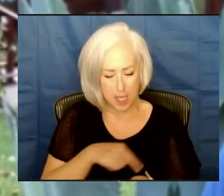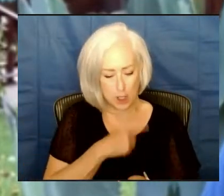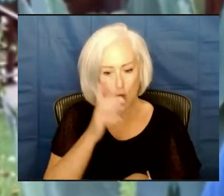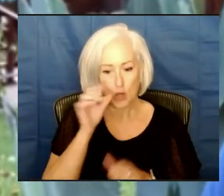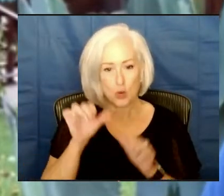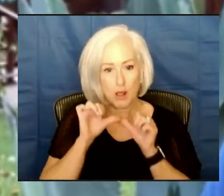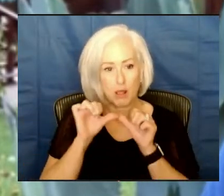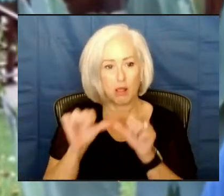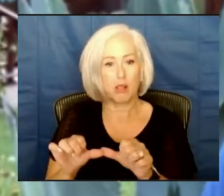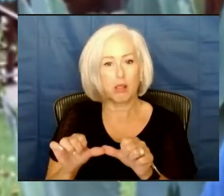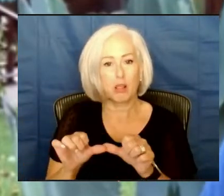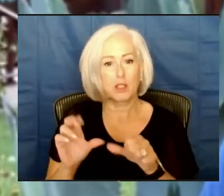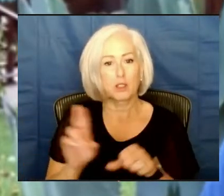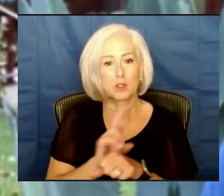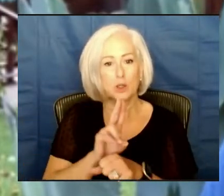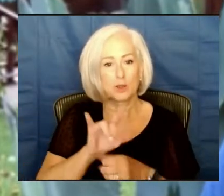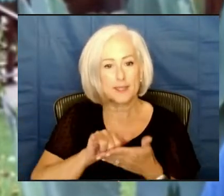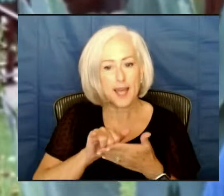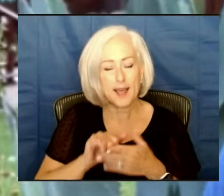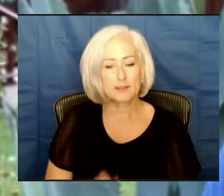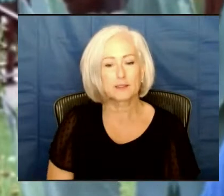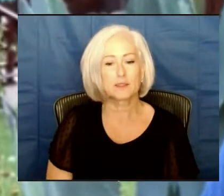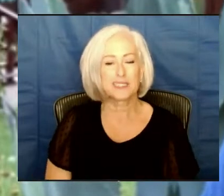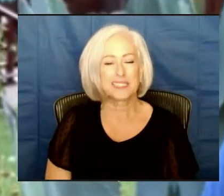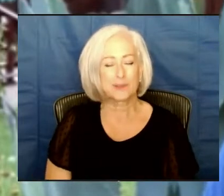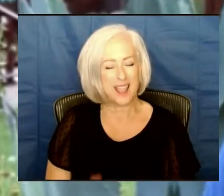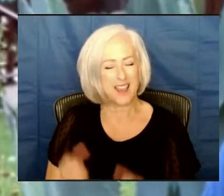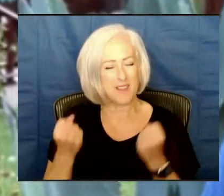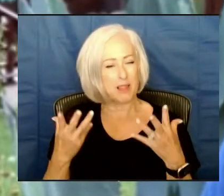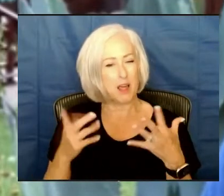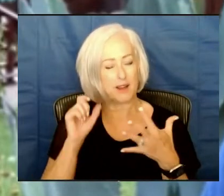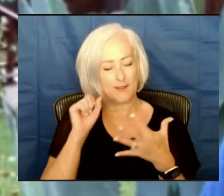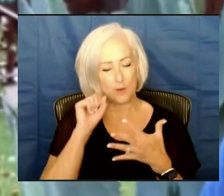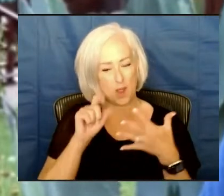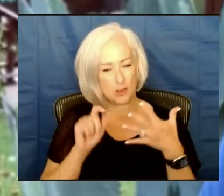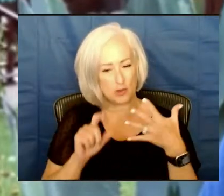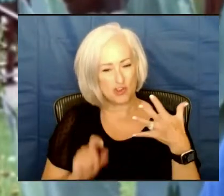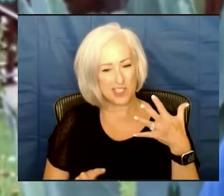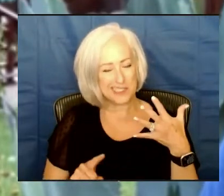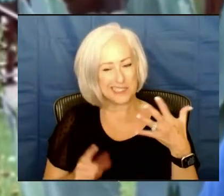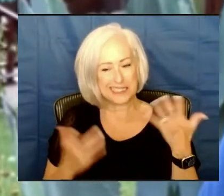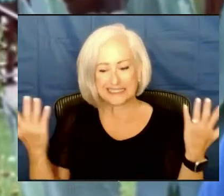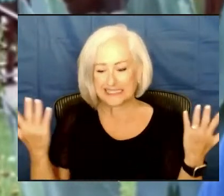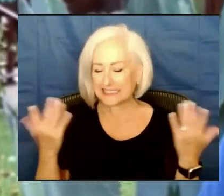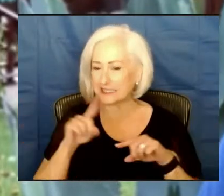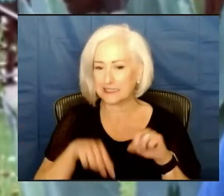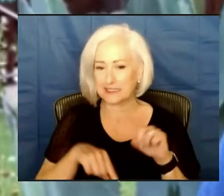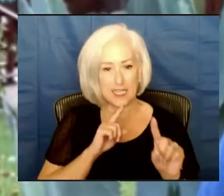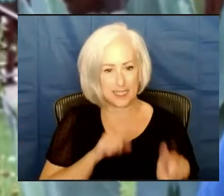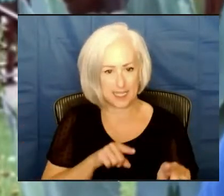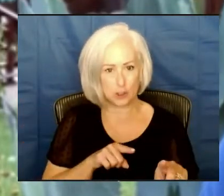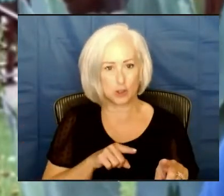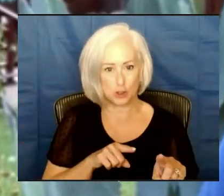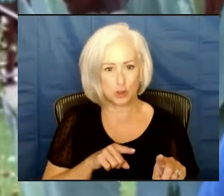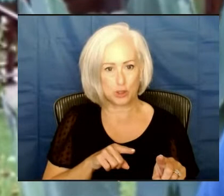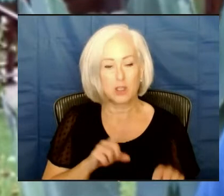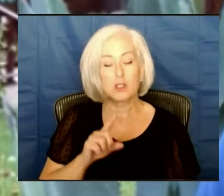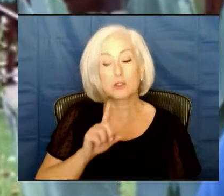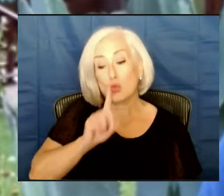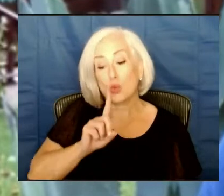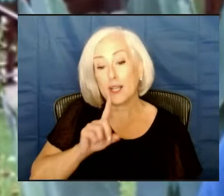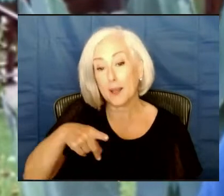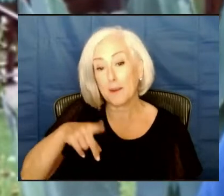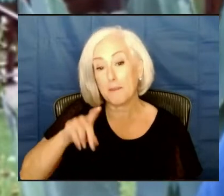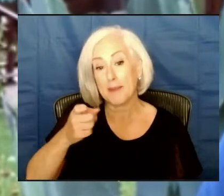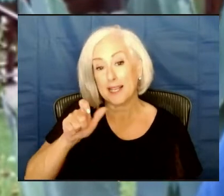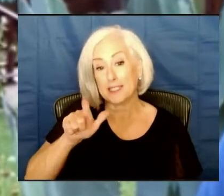be used, that duration, all of those other questions that are really difficult to answer. So it is only indicated for treatment, not anything